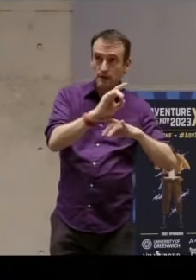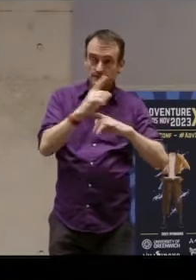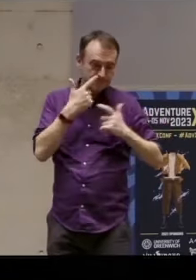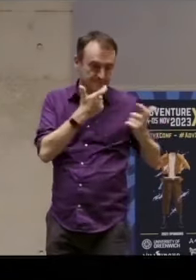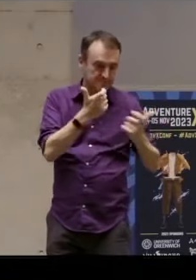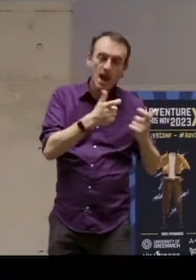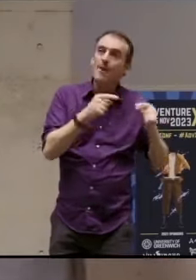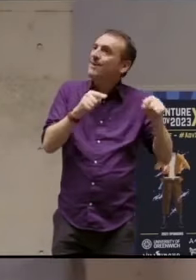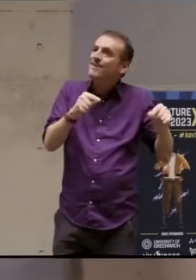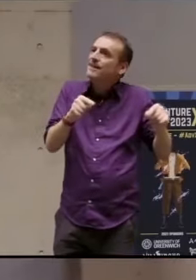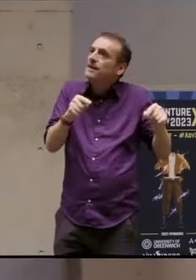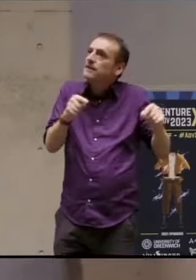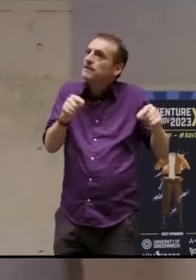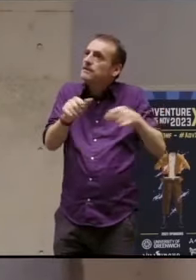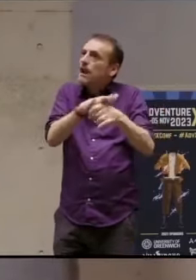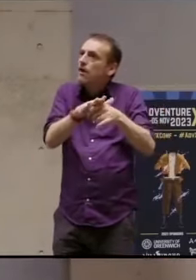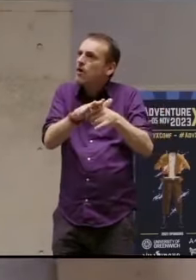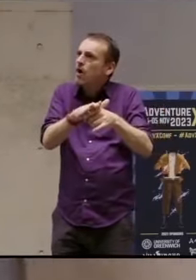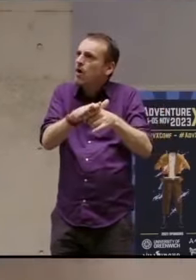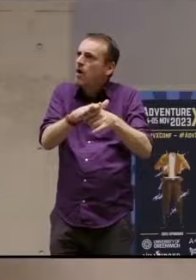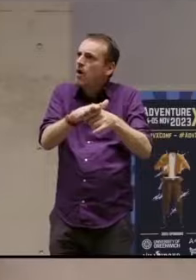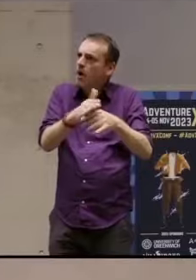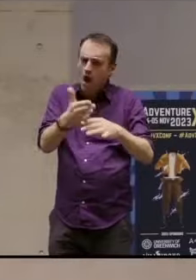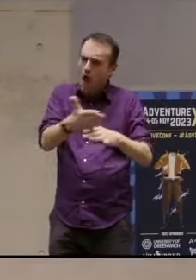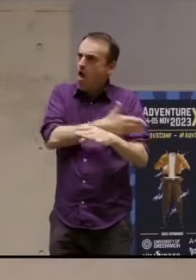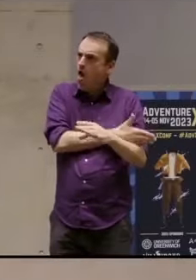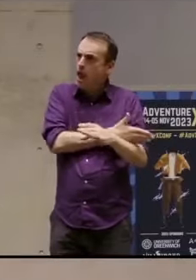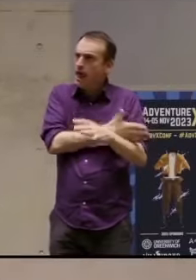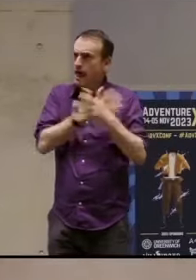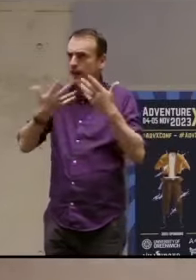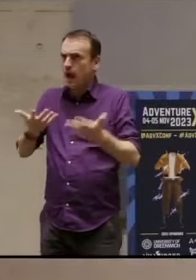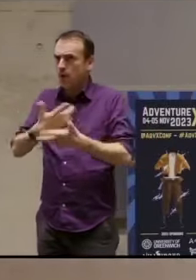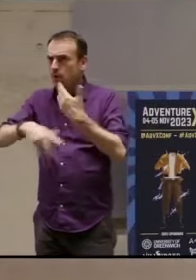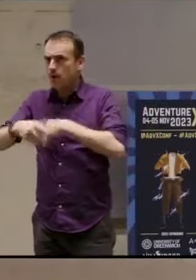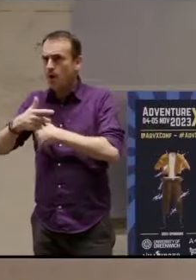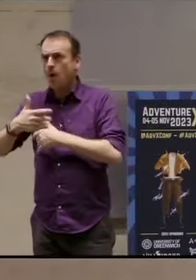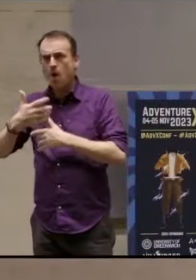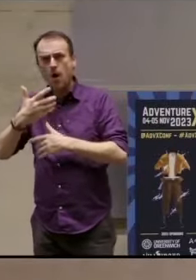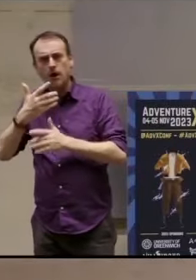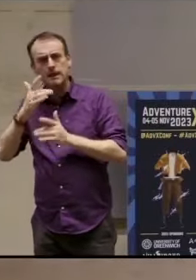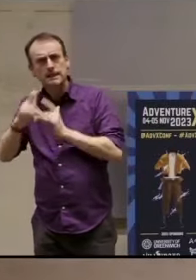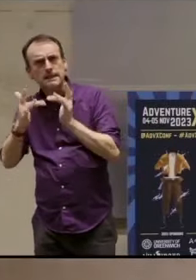Polish developers were playing with the themes of Cyberpunk.